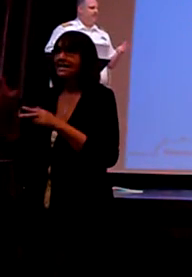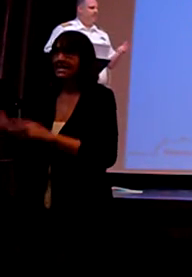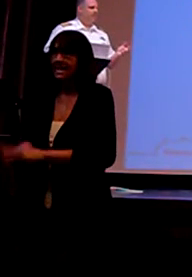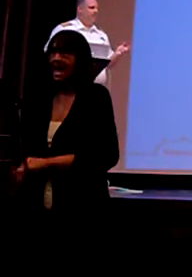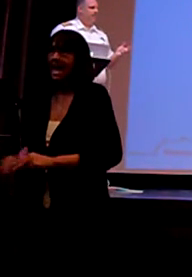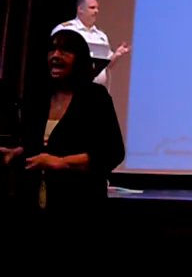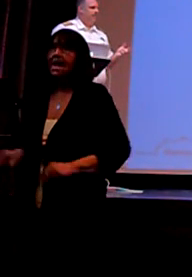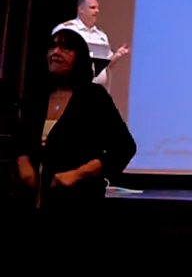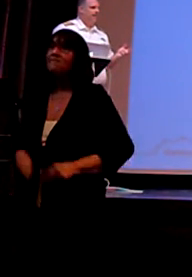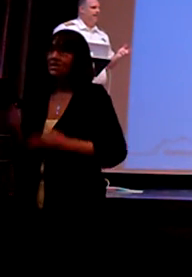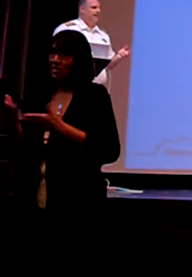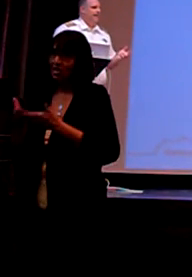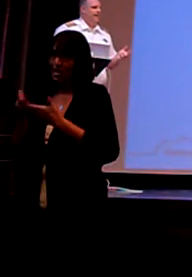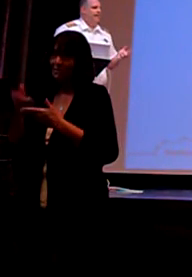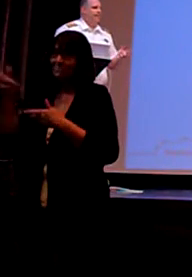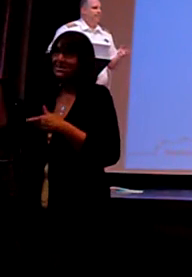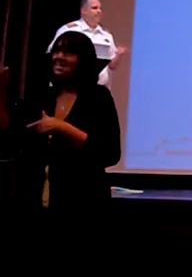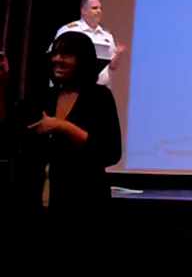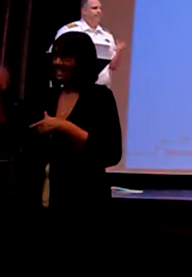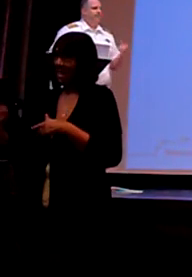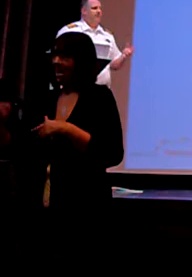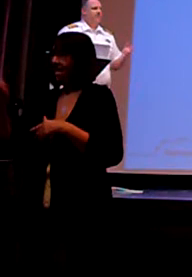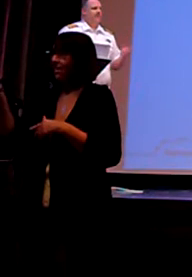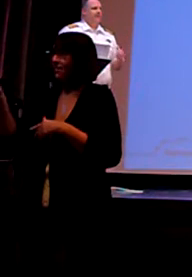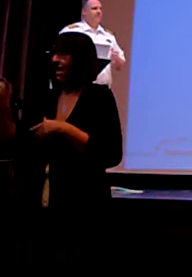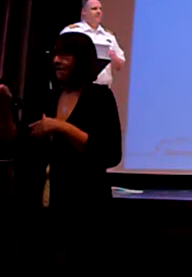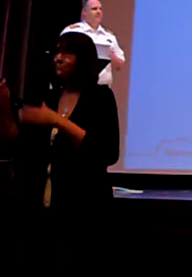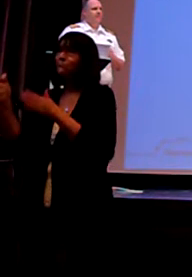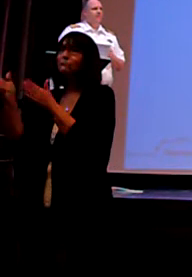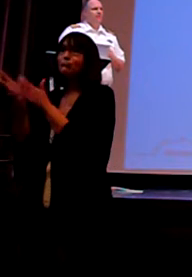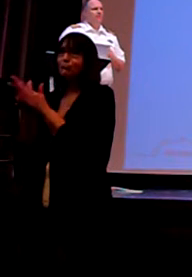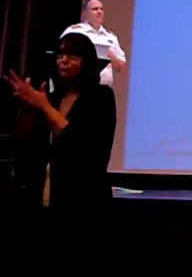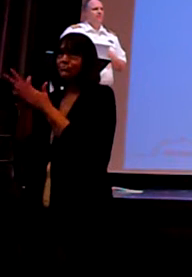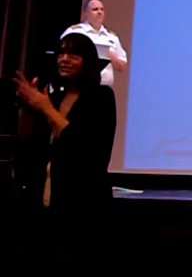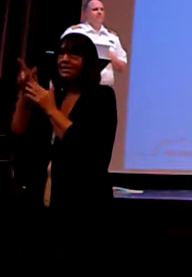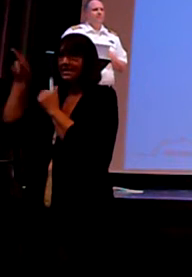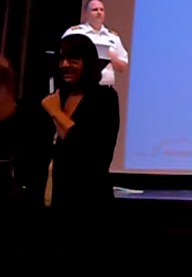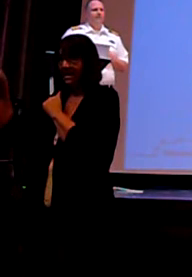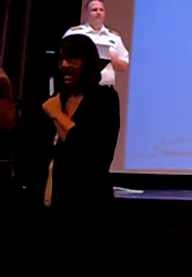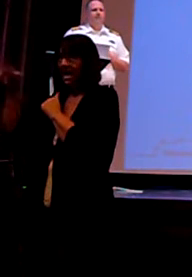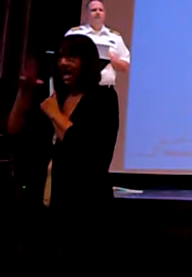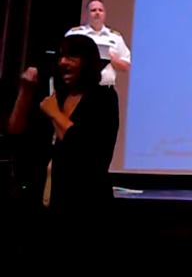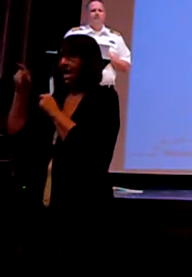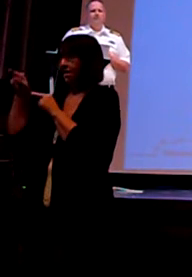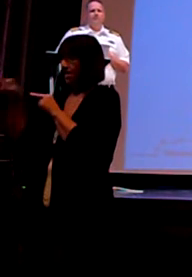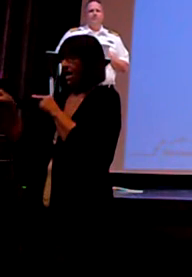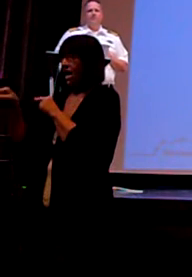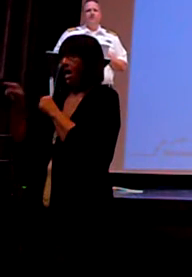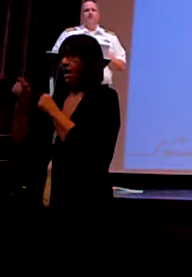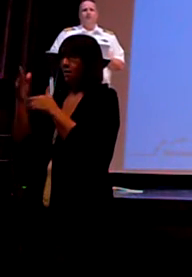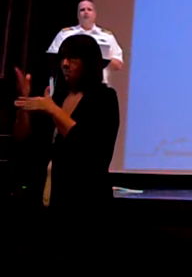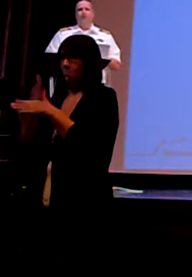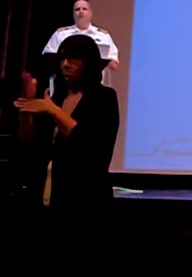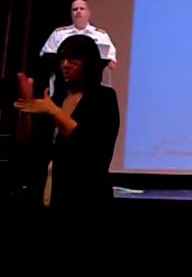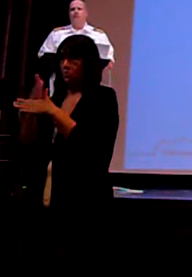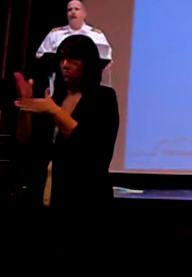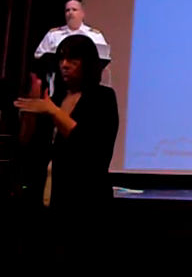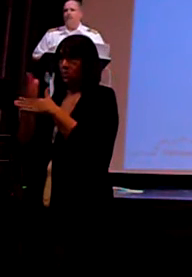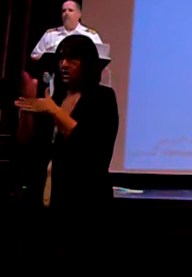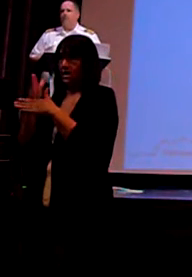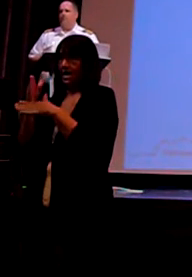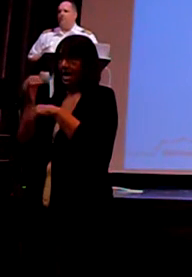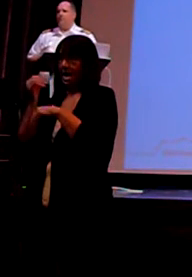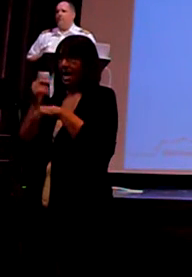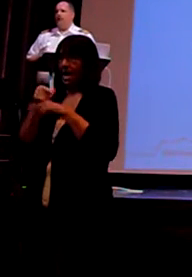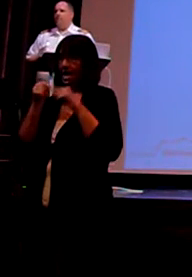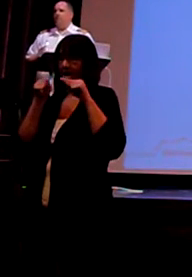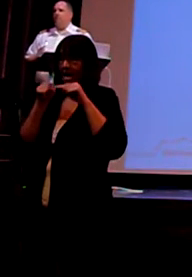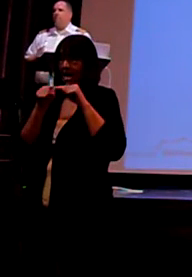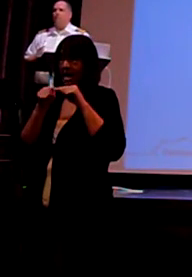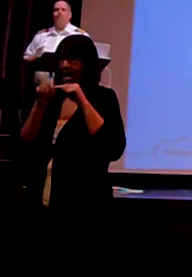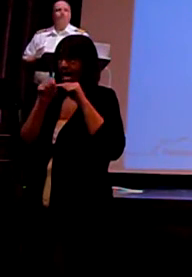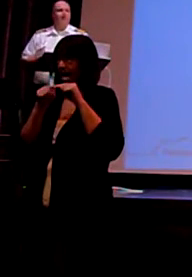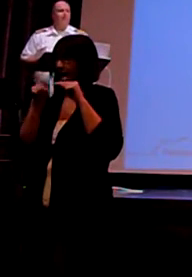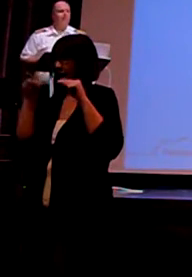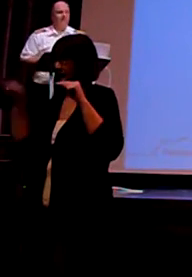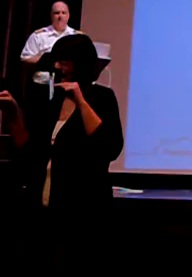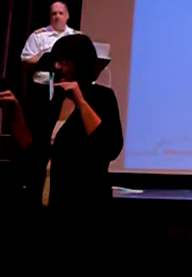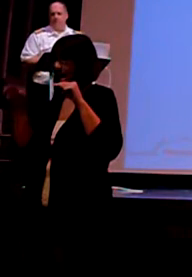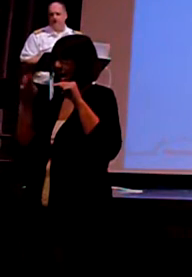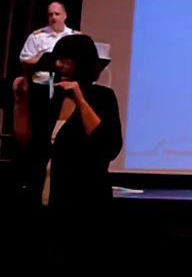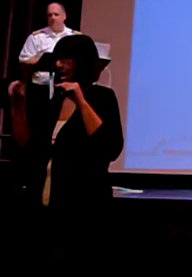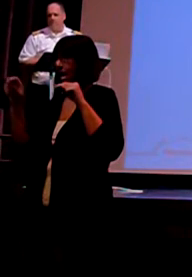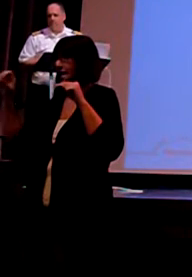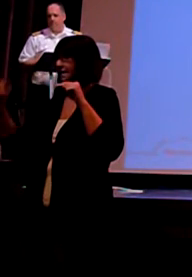ships have been based out of the Solent and Spithead between the Isle of Wight, Portsmouth,